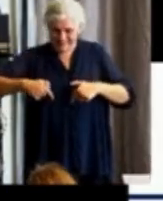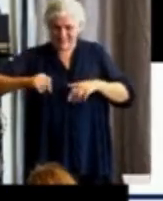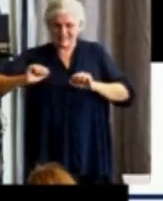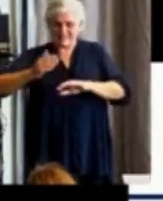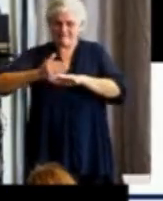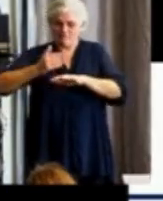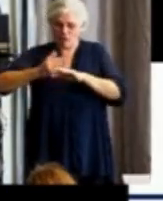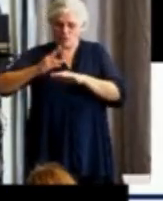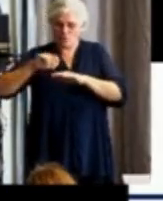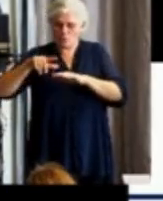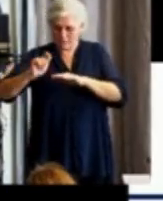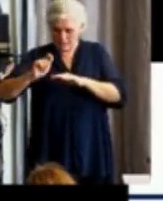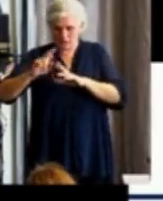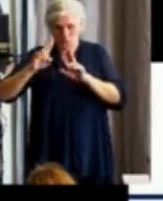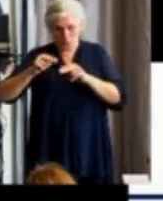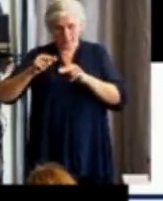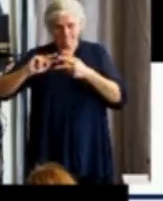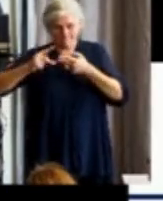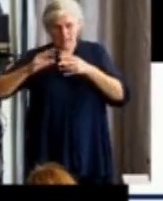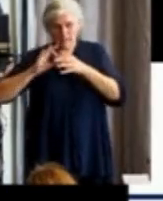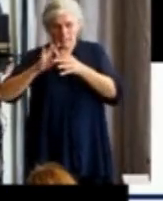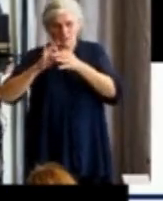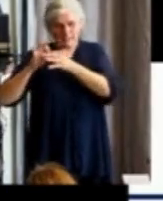functional units within genetics.